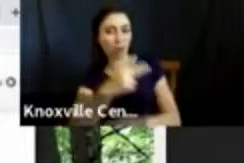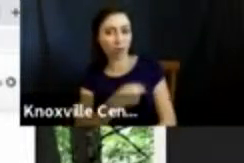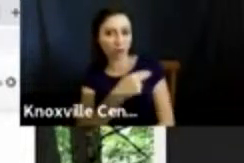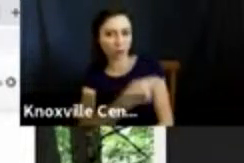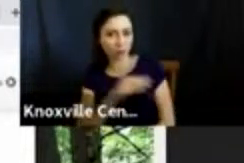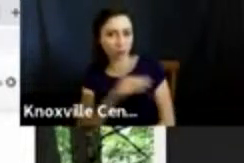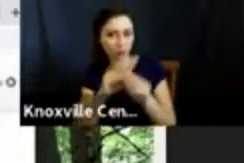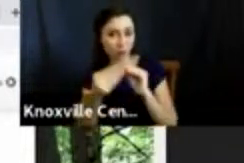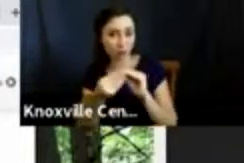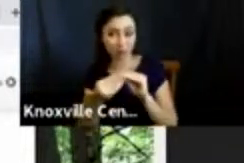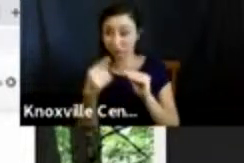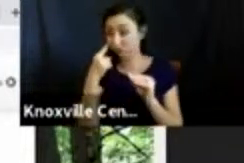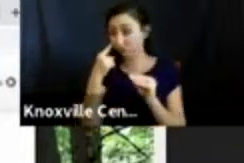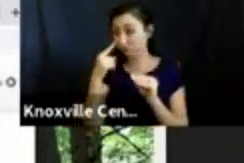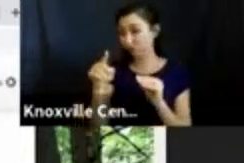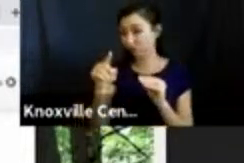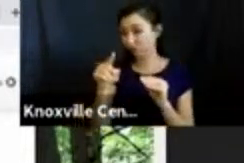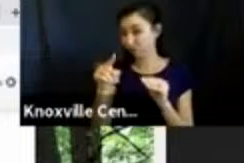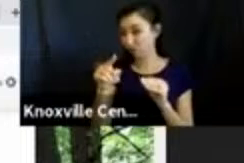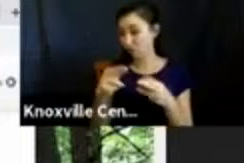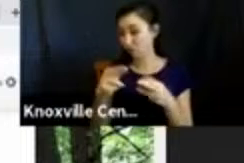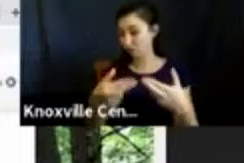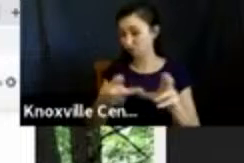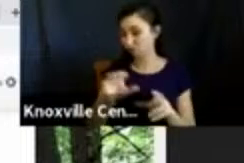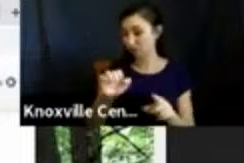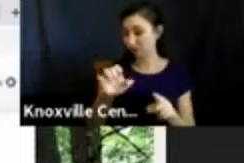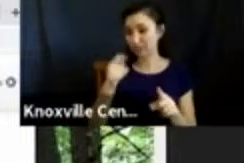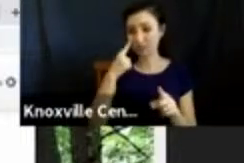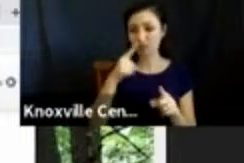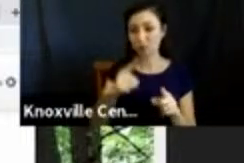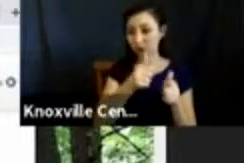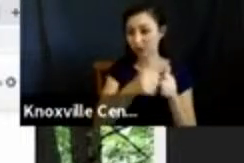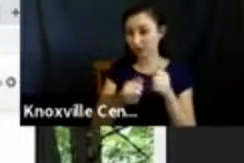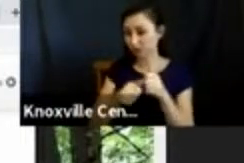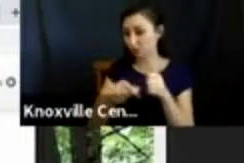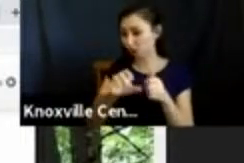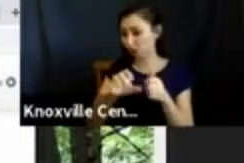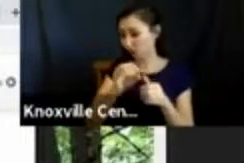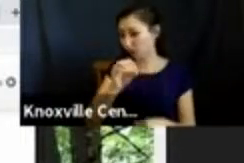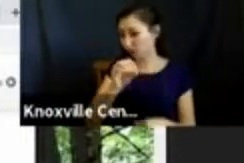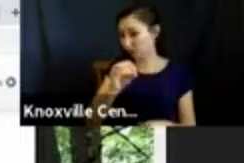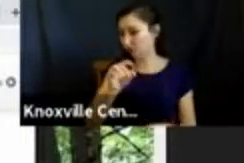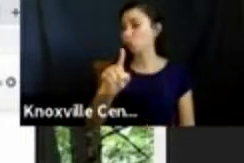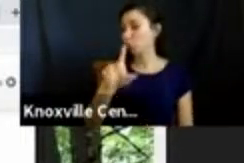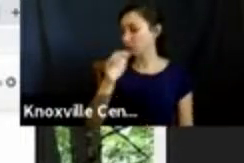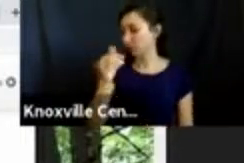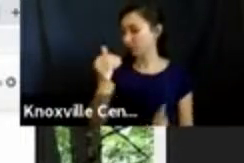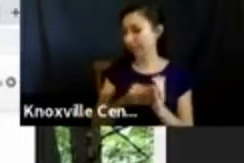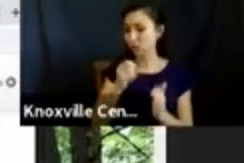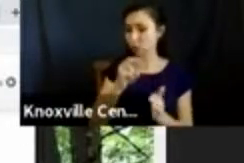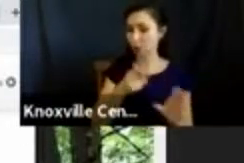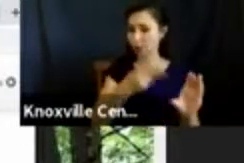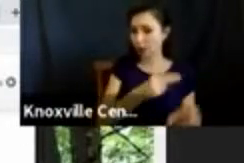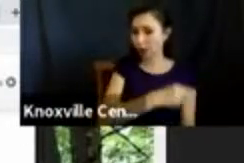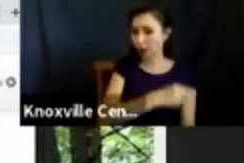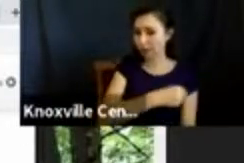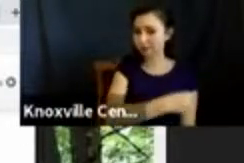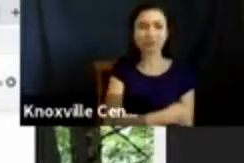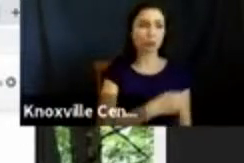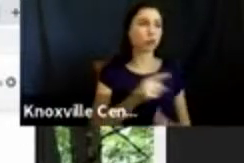per 100,000 or hospitalizations? Well, let's start with just cases per